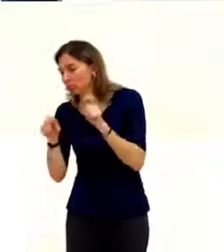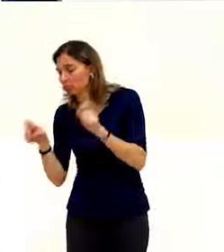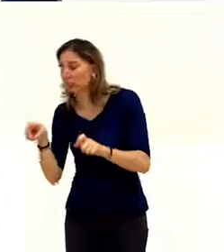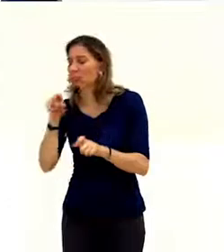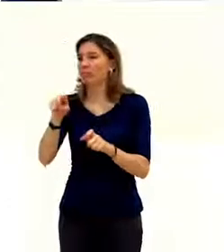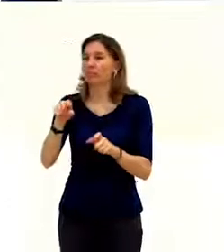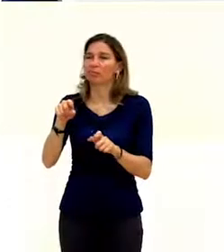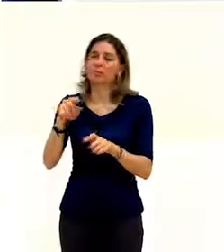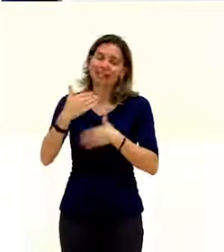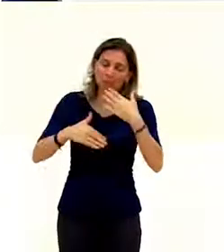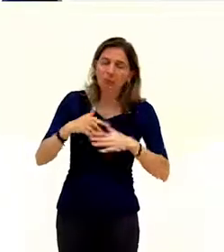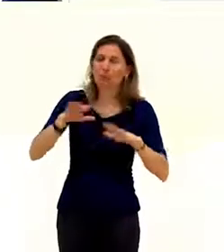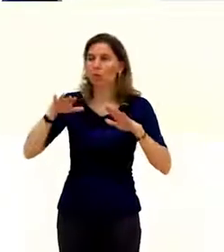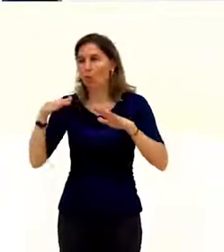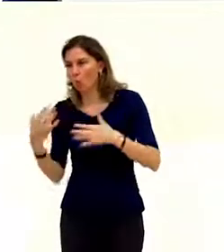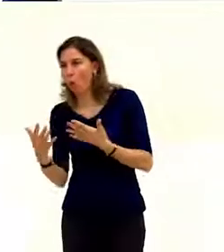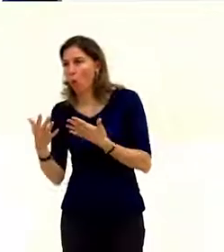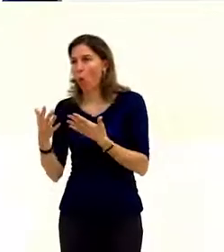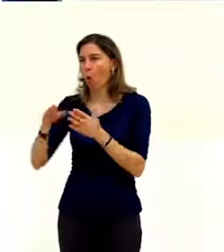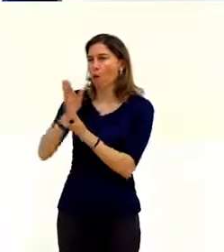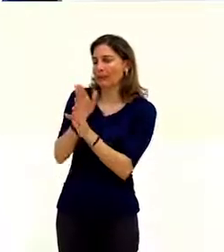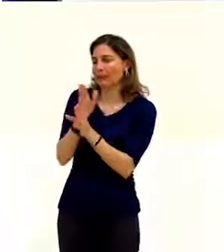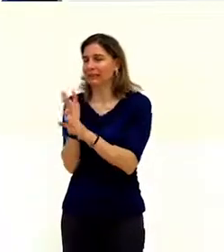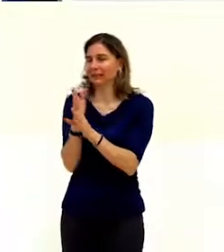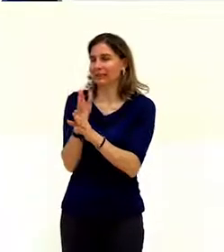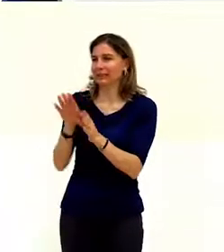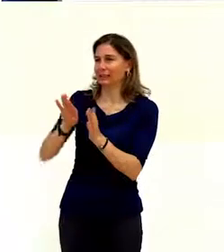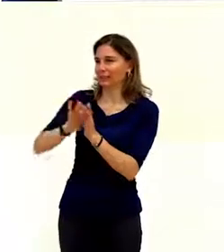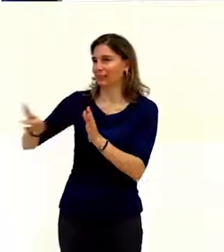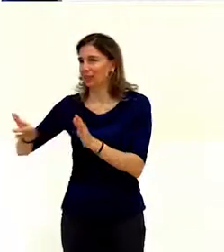disadvantageously bad workers.